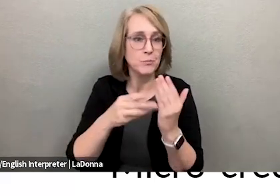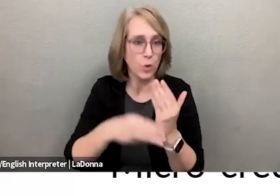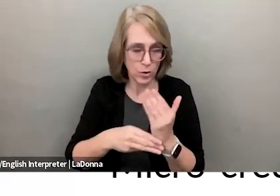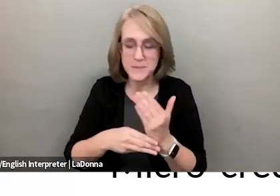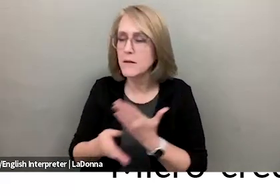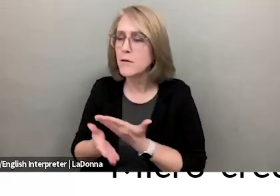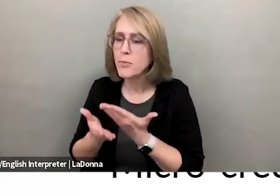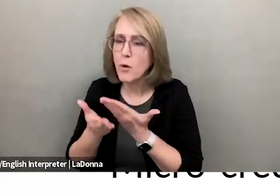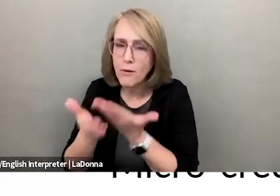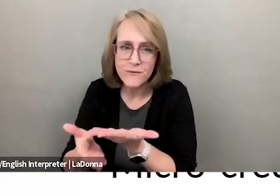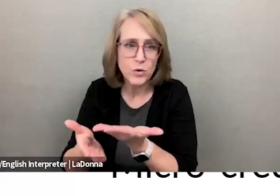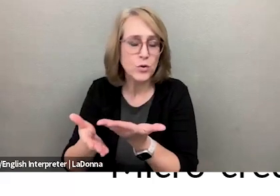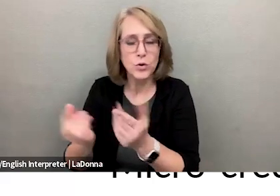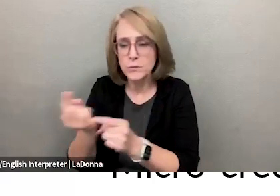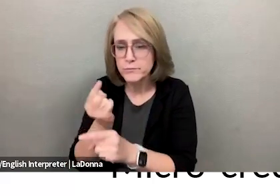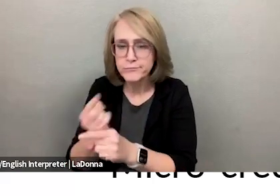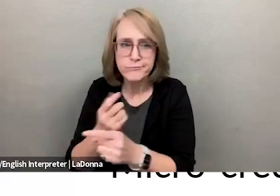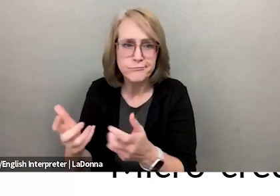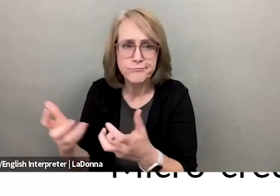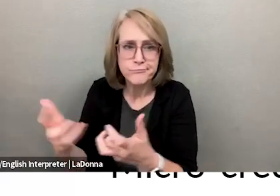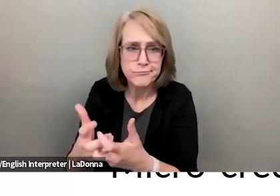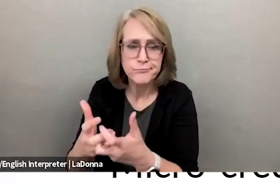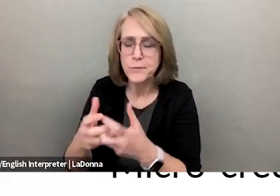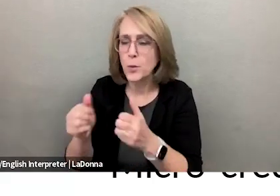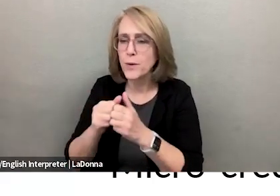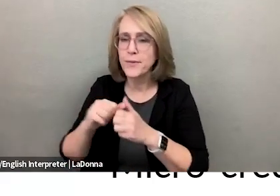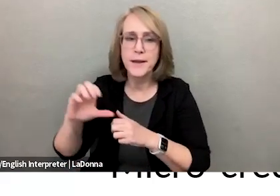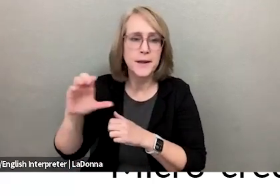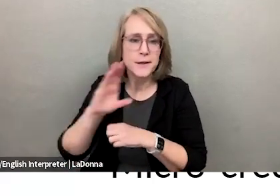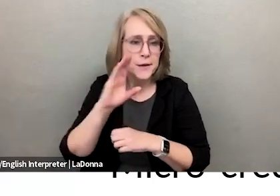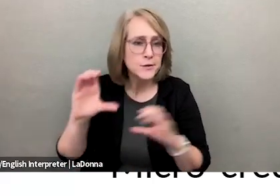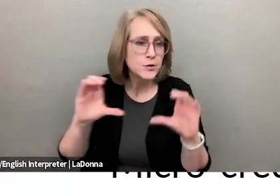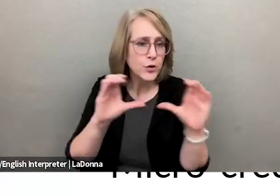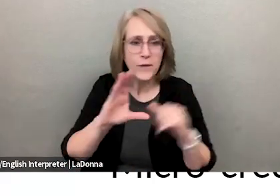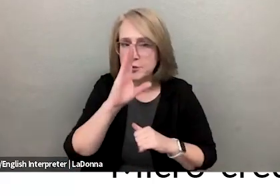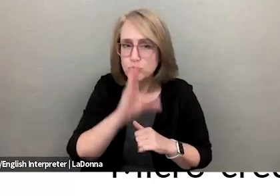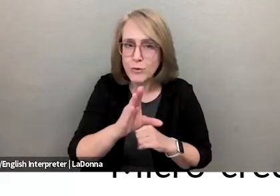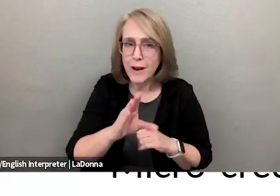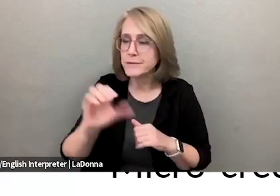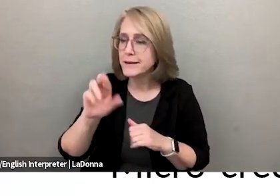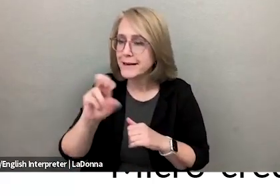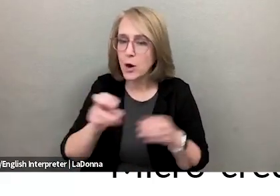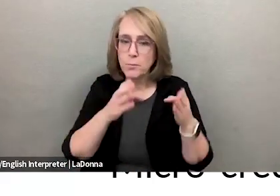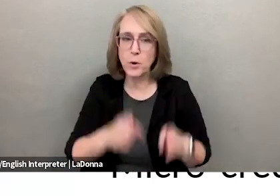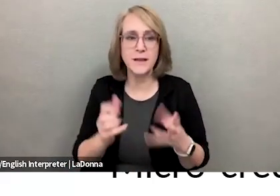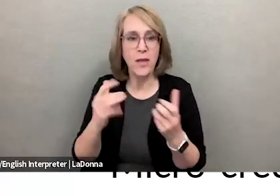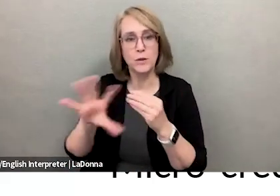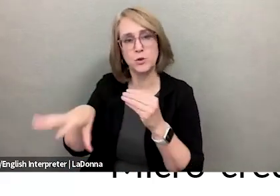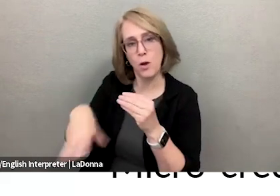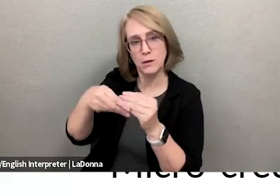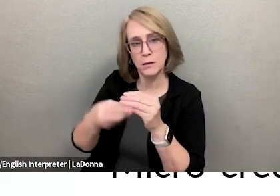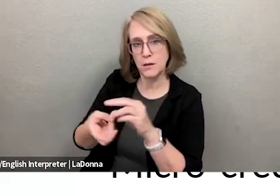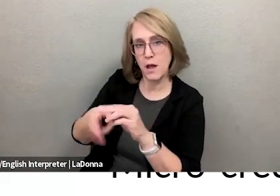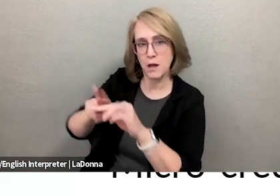offering training that would be appropriate for a certified direct care professional who wants to upskill in certain areas